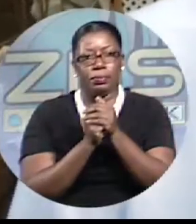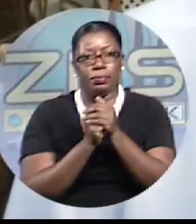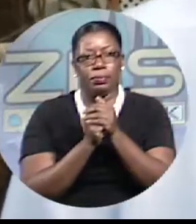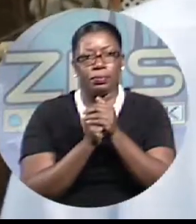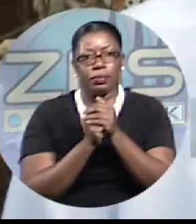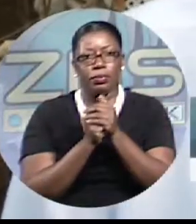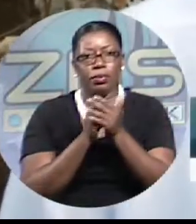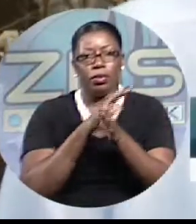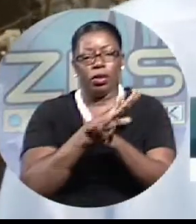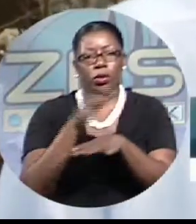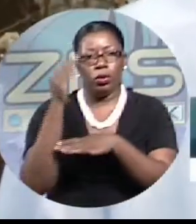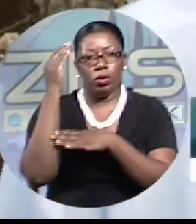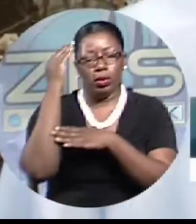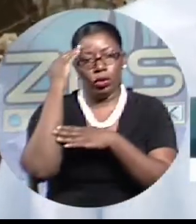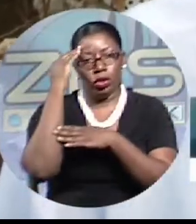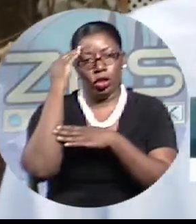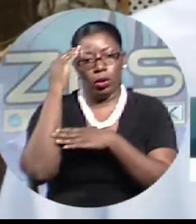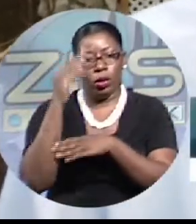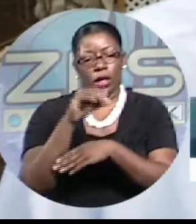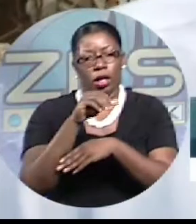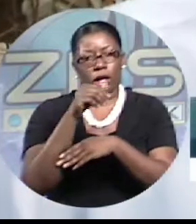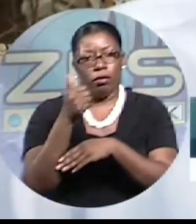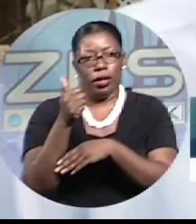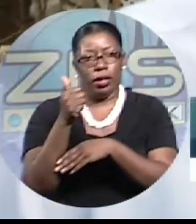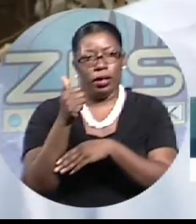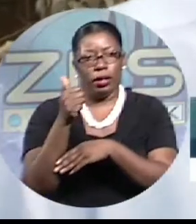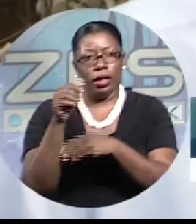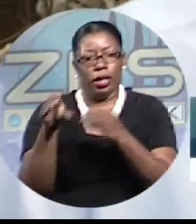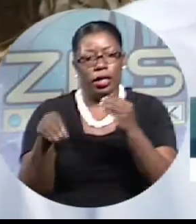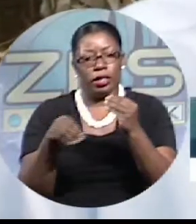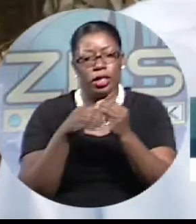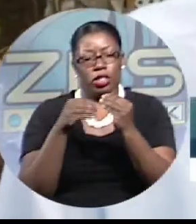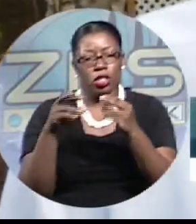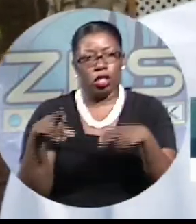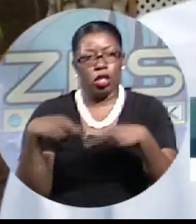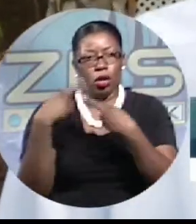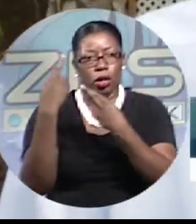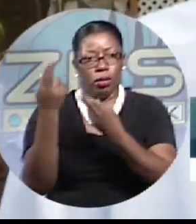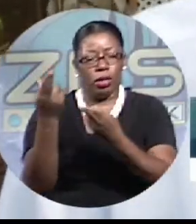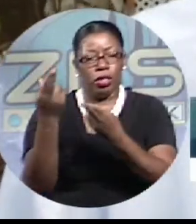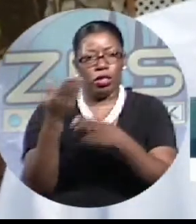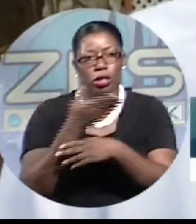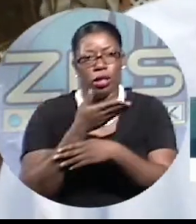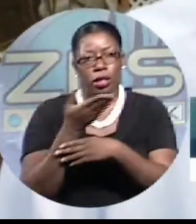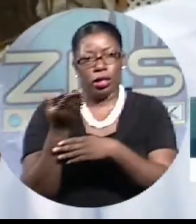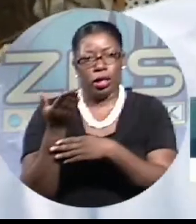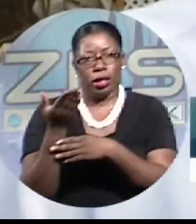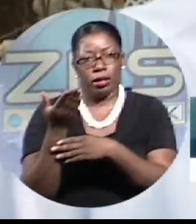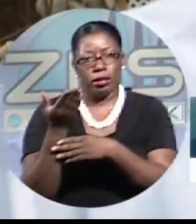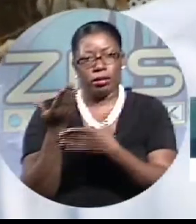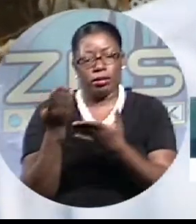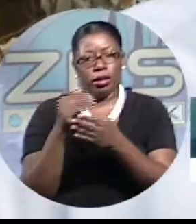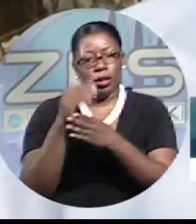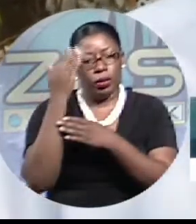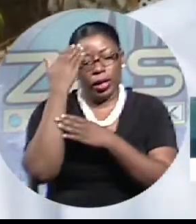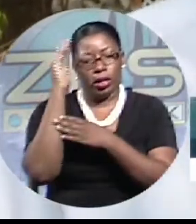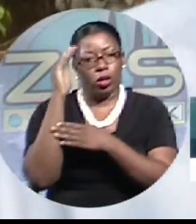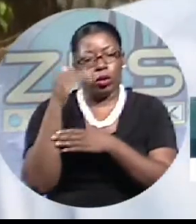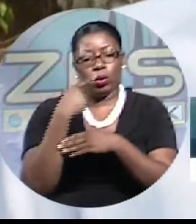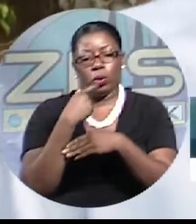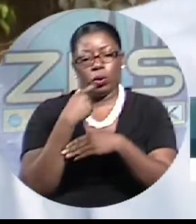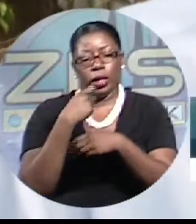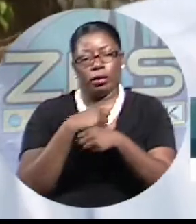I'm not aware of any additional recommendations that they, I don't know who they made the recommendations to,